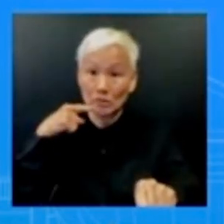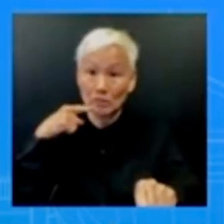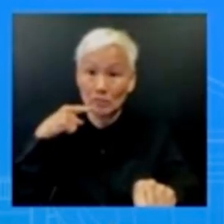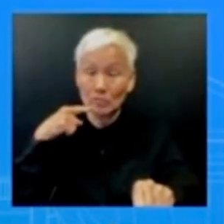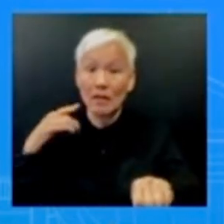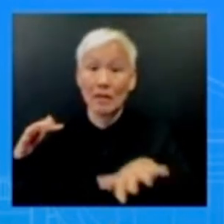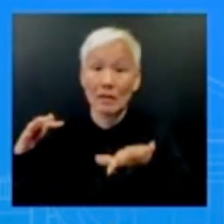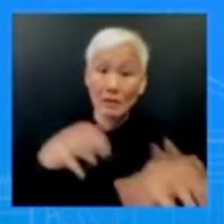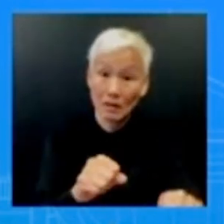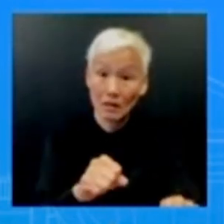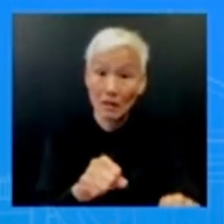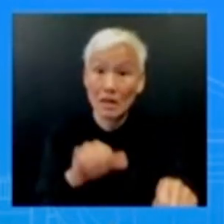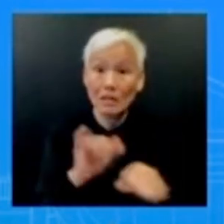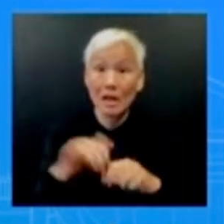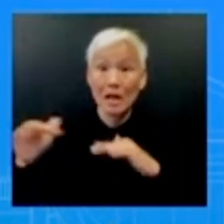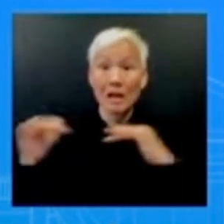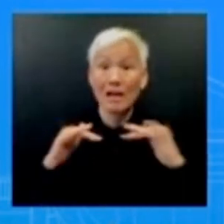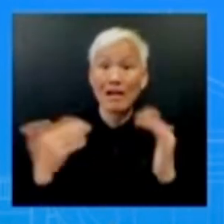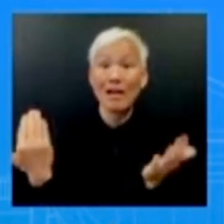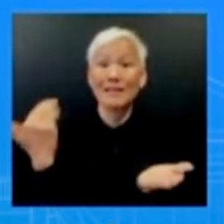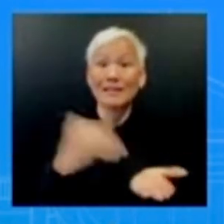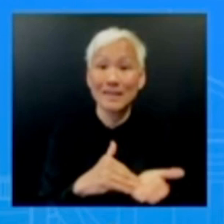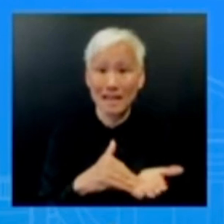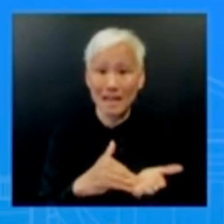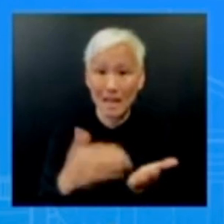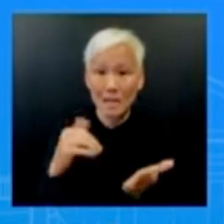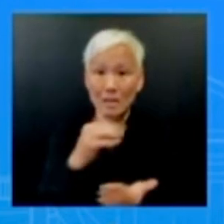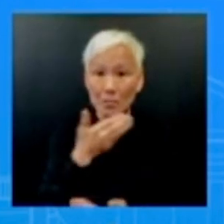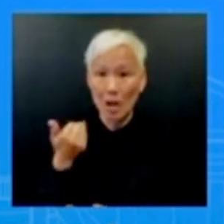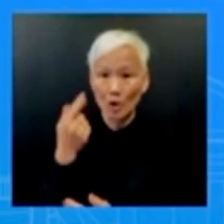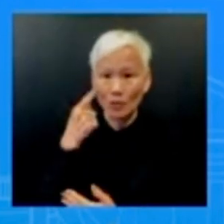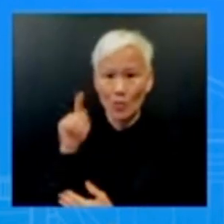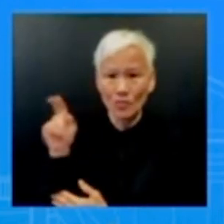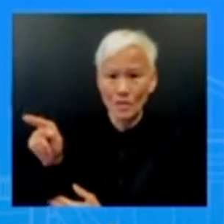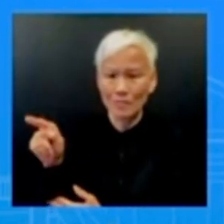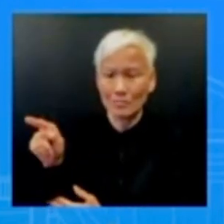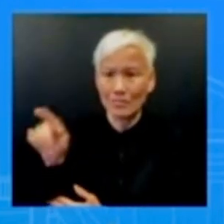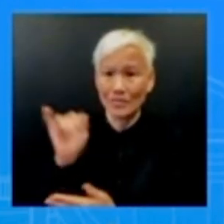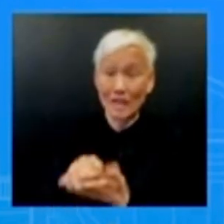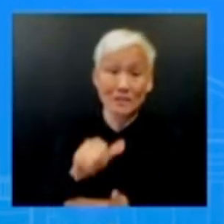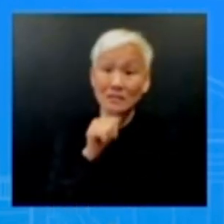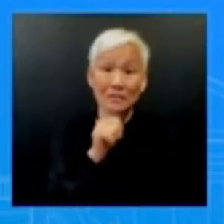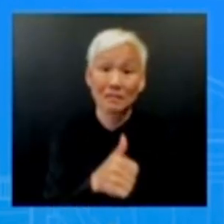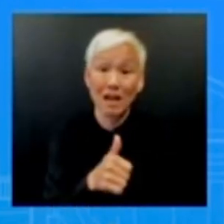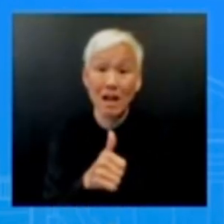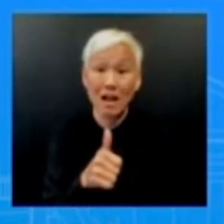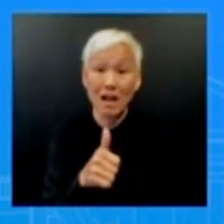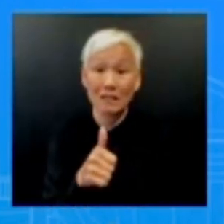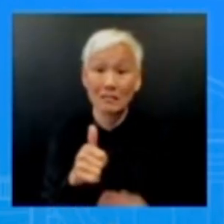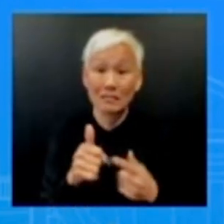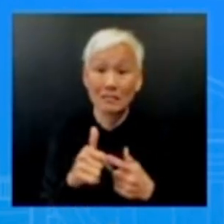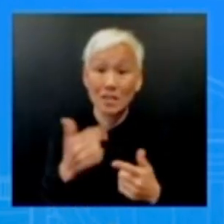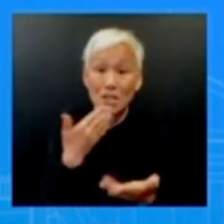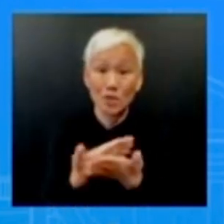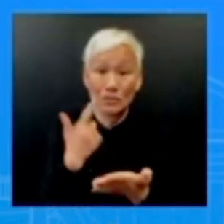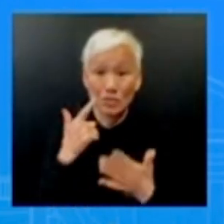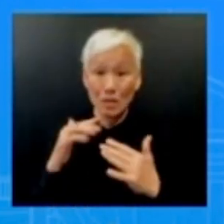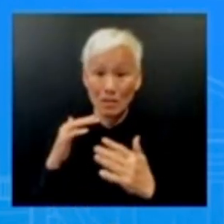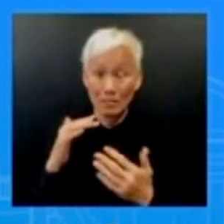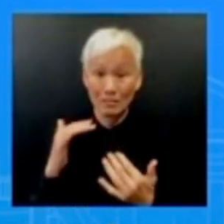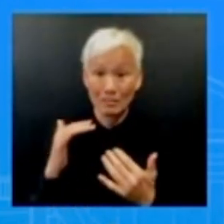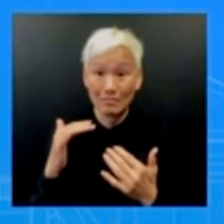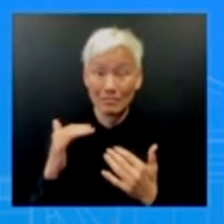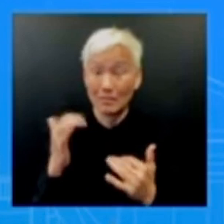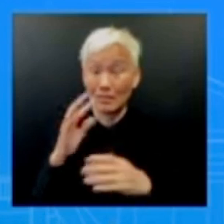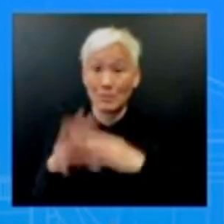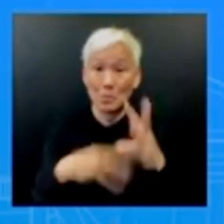advantageous time for them. This would, the world should not be fooled by any tactical move by Russia,